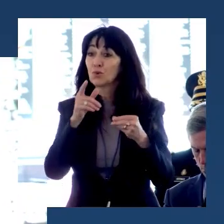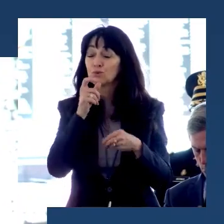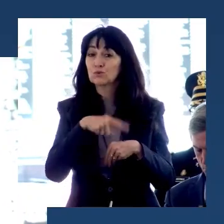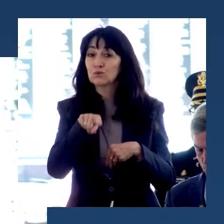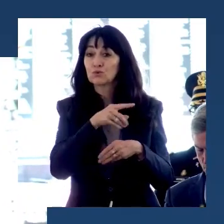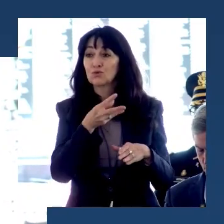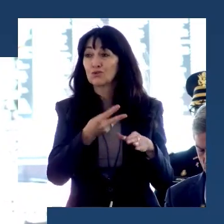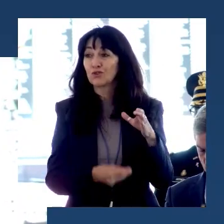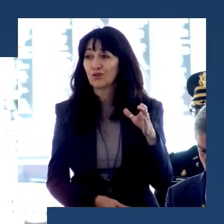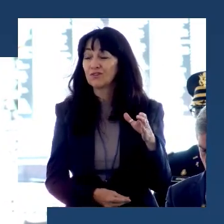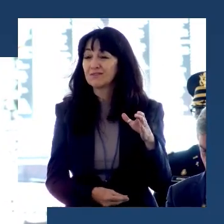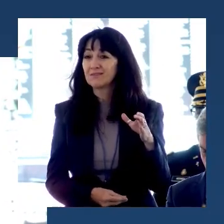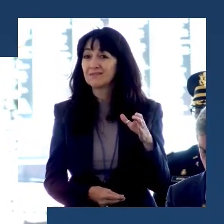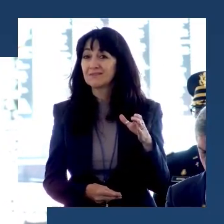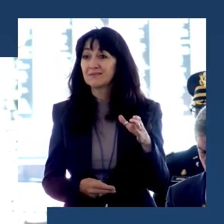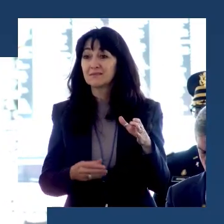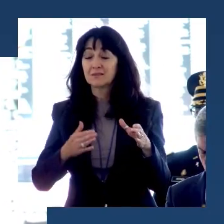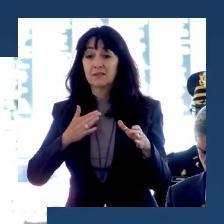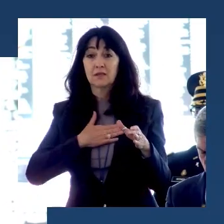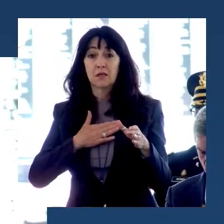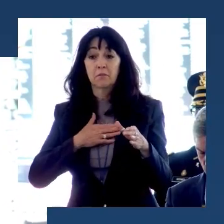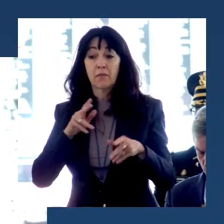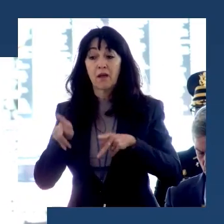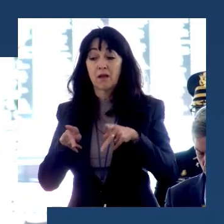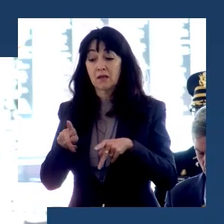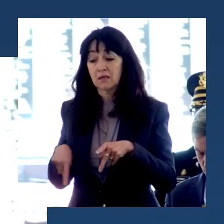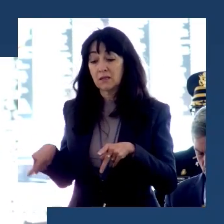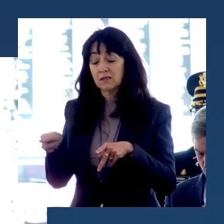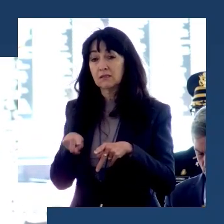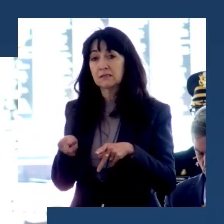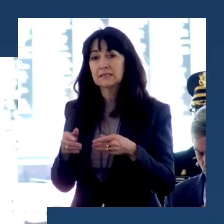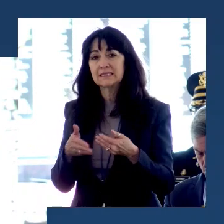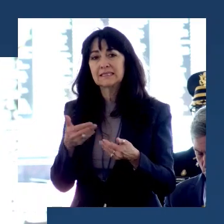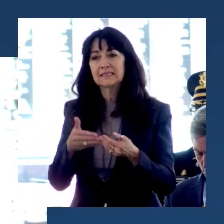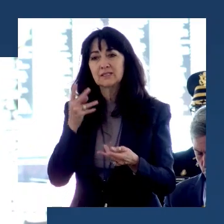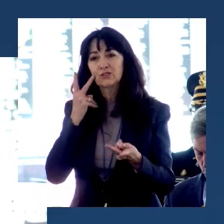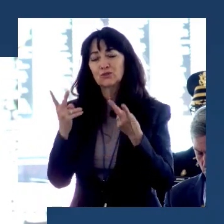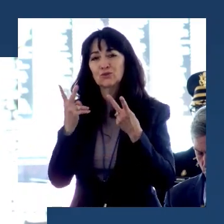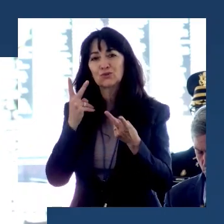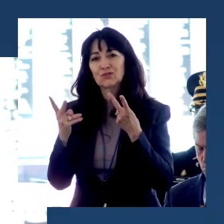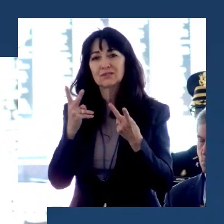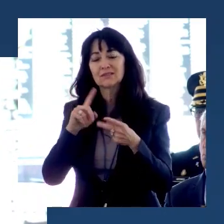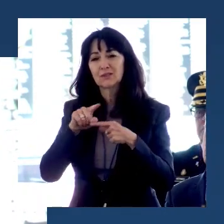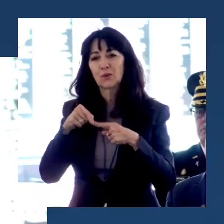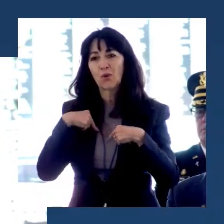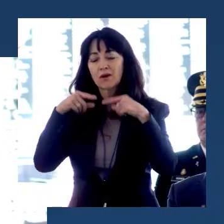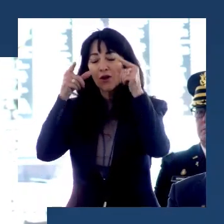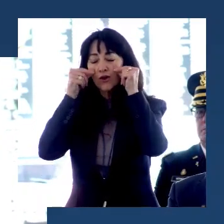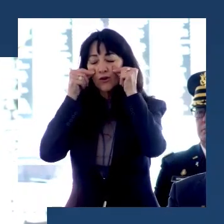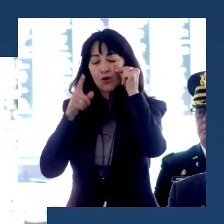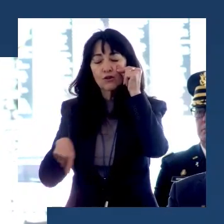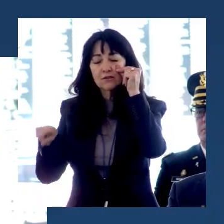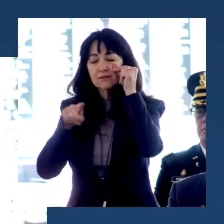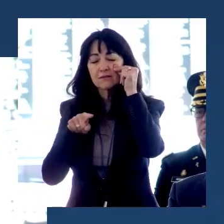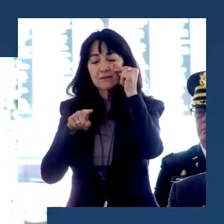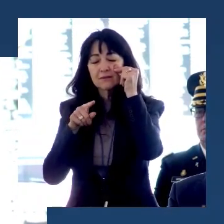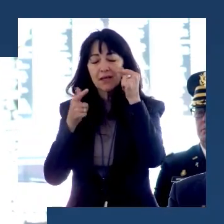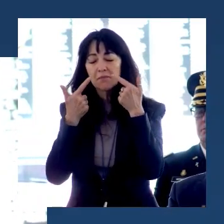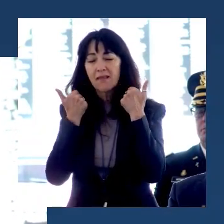I don't know about you, but the people I've lost, it's a lot easier to see them when I close my eyes laughing than it is in any serious